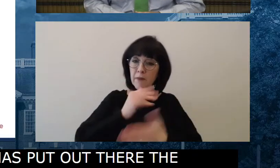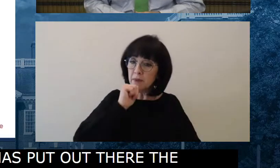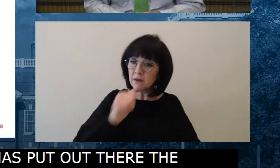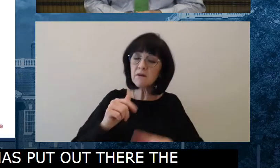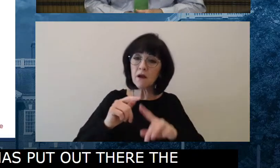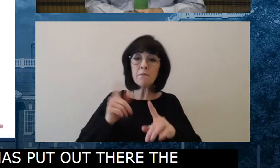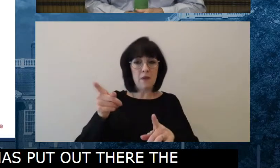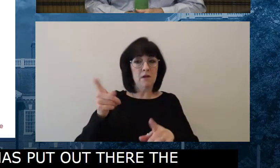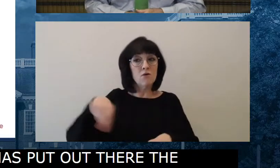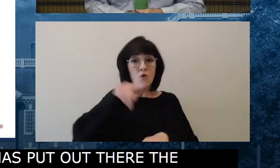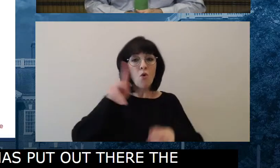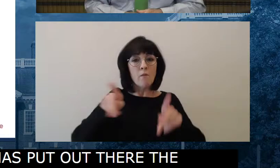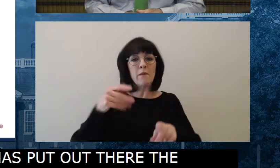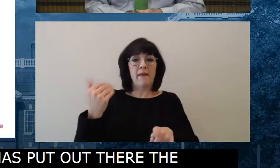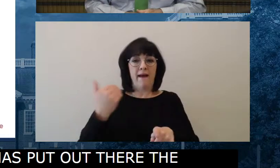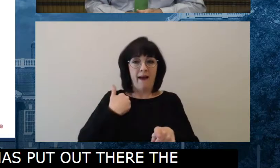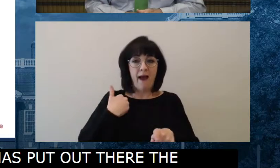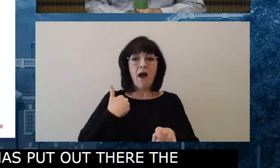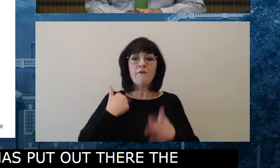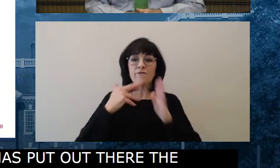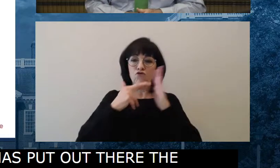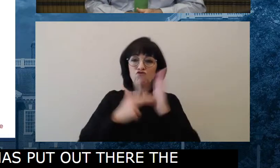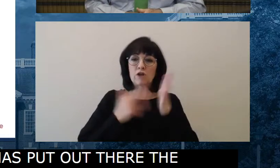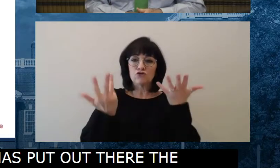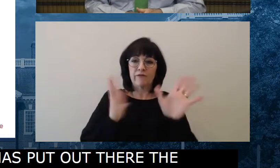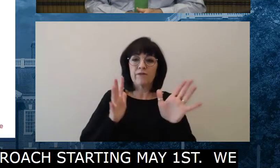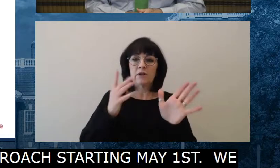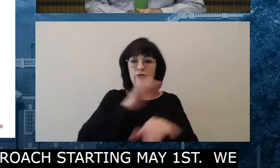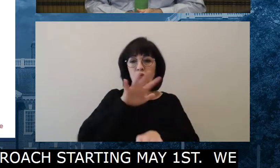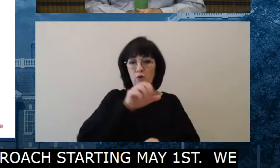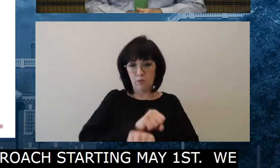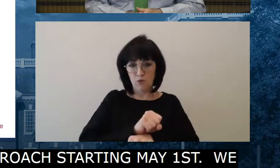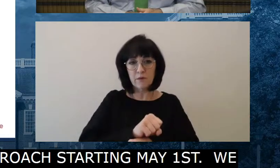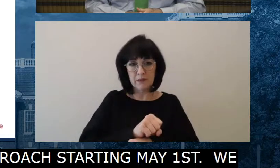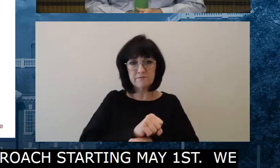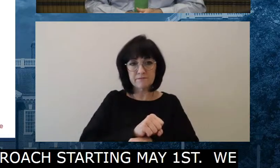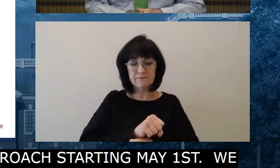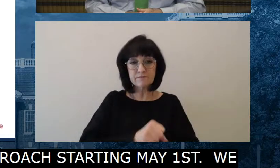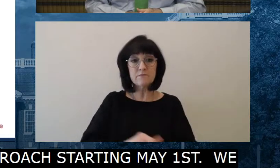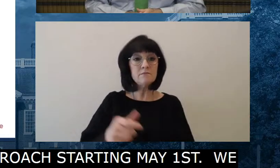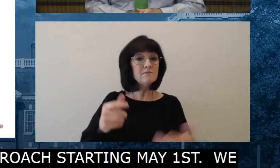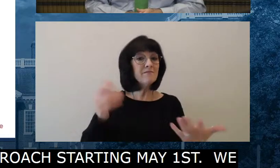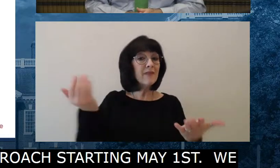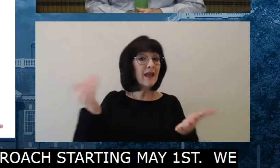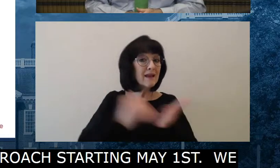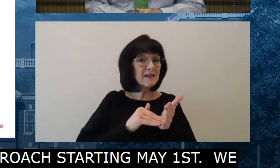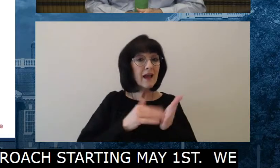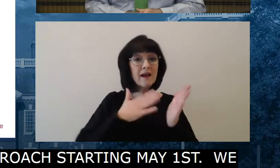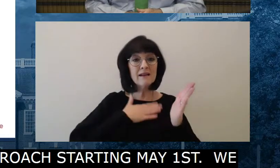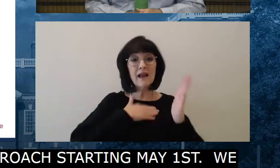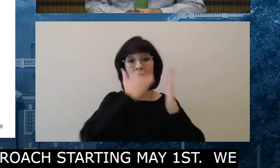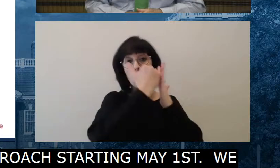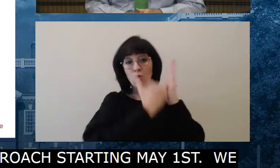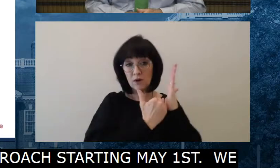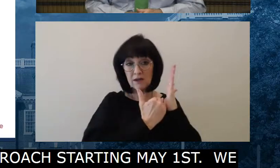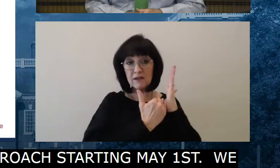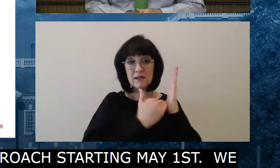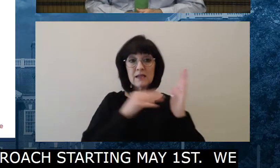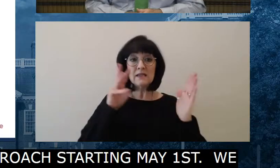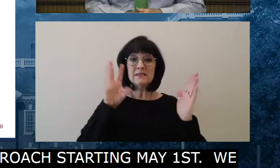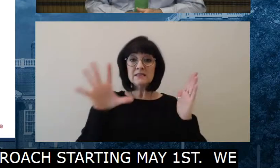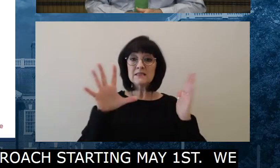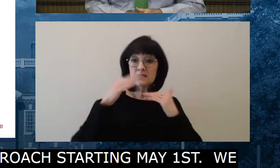our seniors 65 and older off of our waiting list. And so we'll be putting those